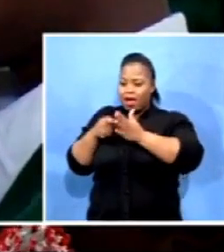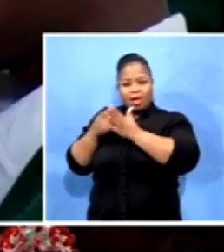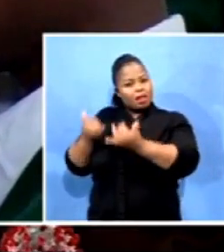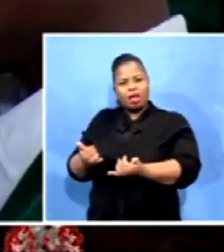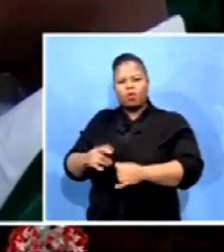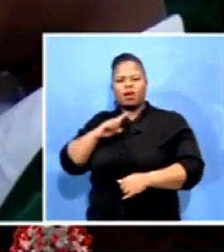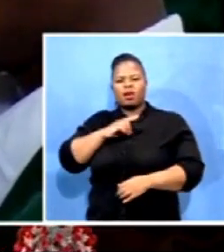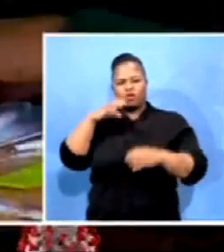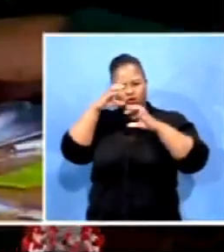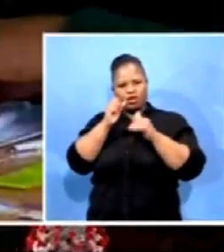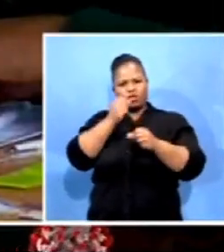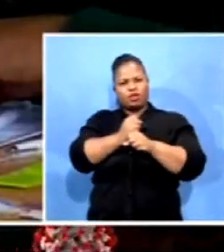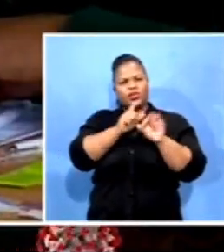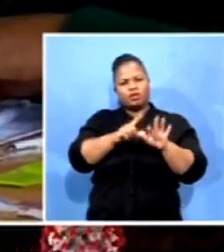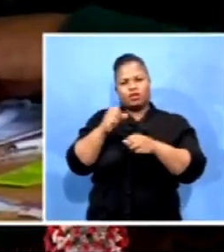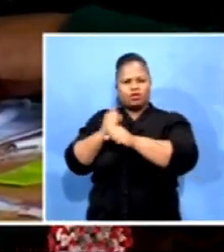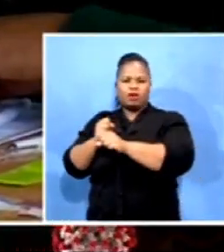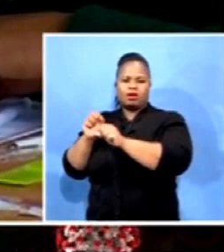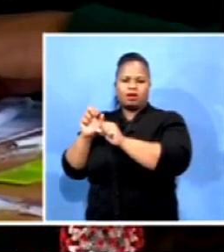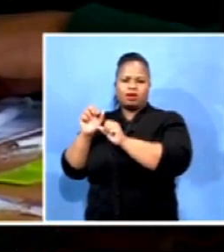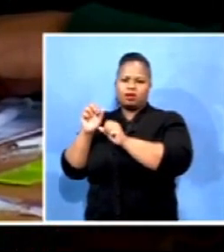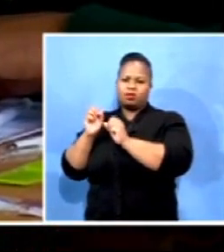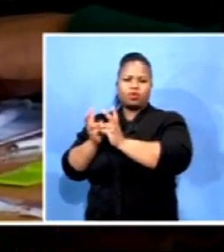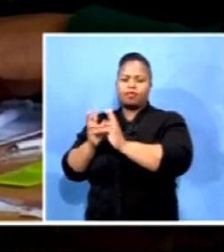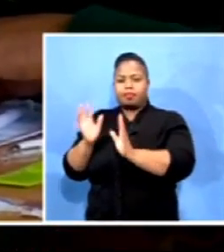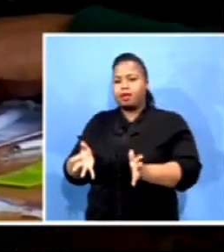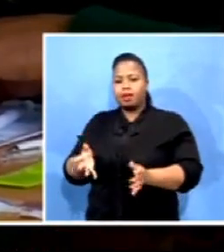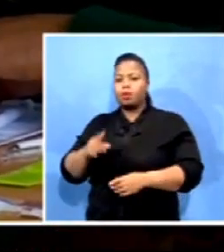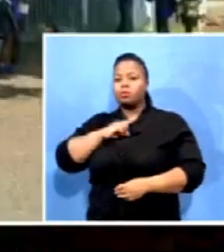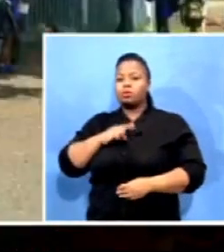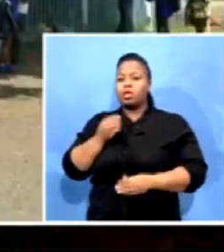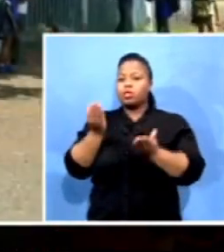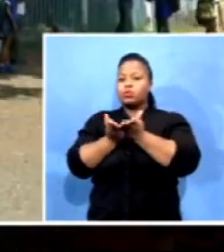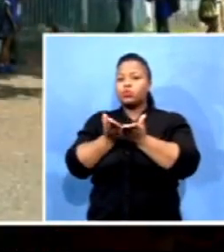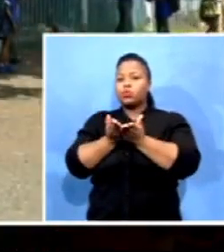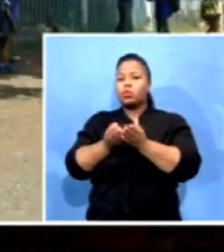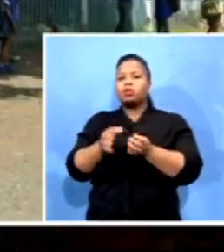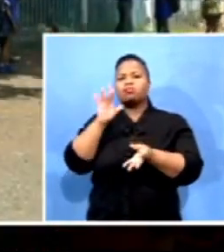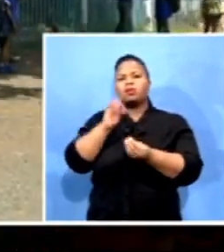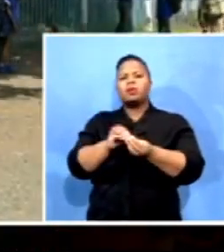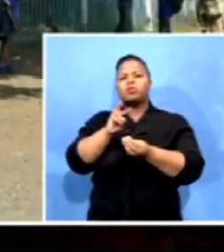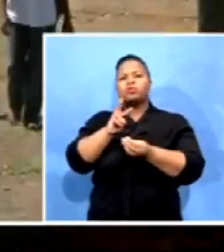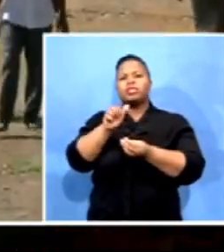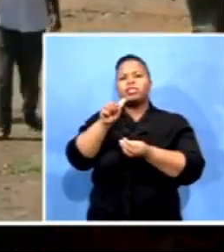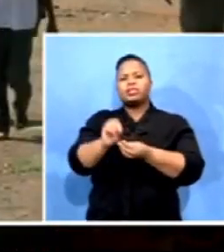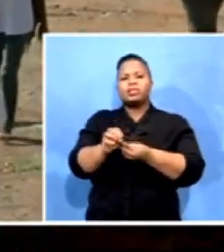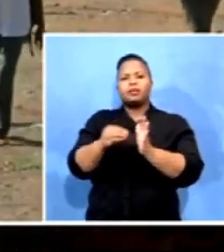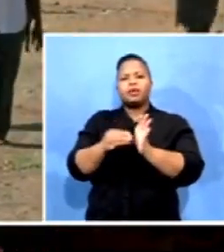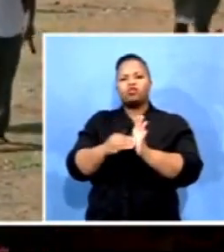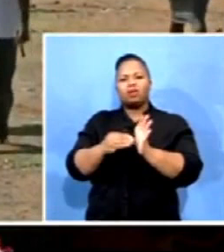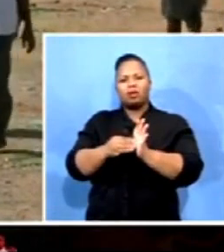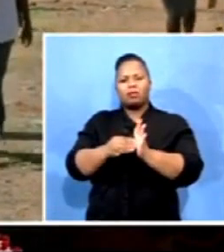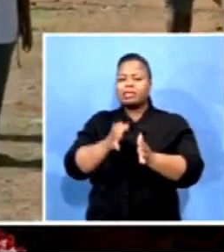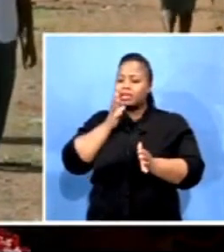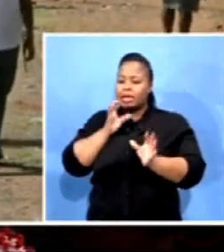classes and only 260 matriculants. So those matriculants will be spread according to those classrooms, and that applies